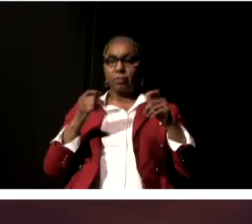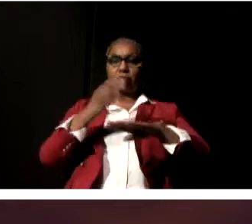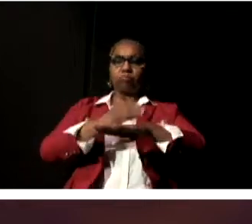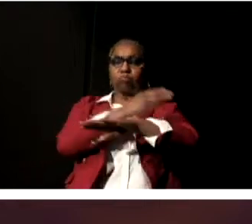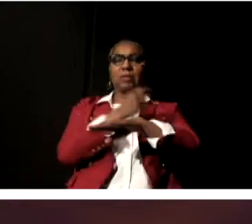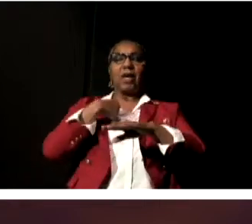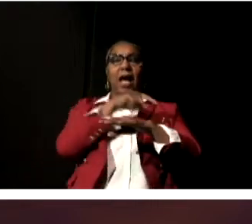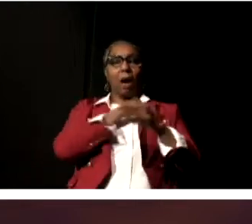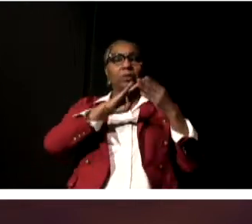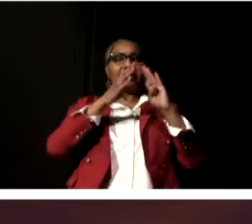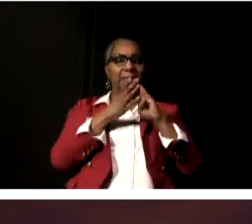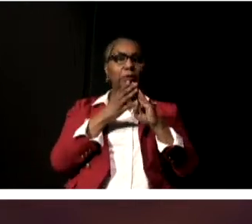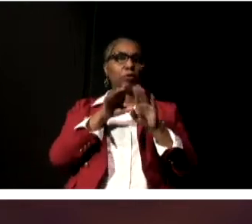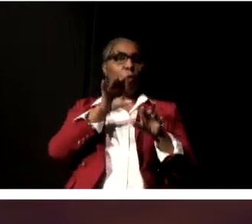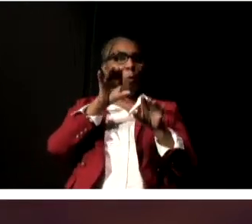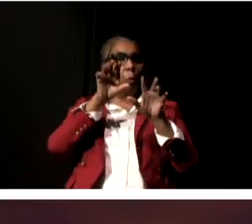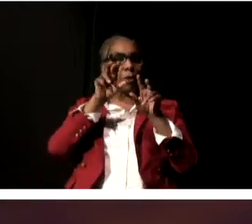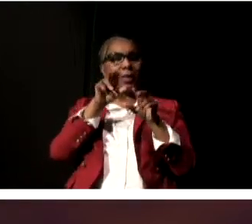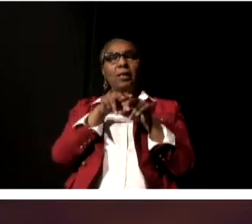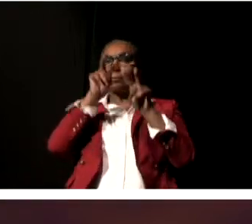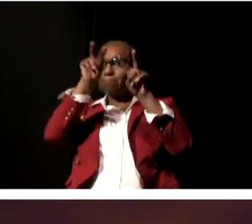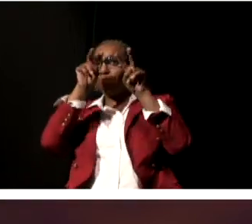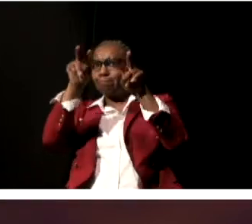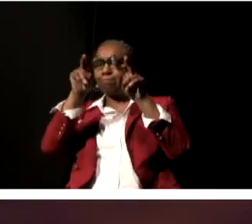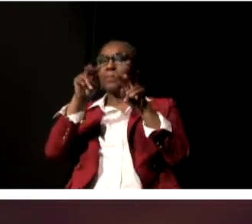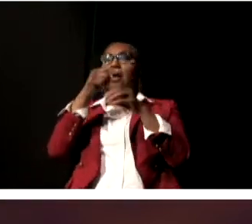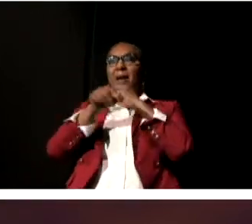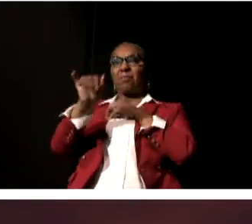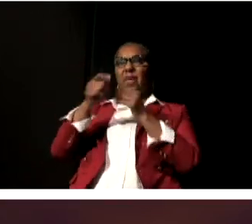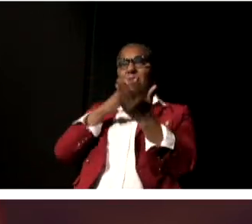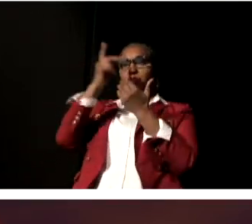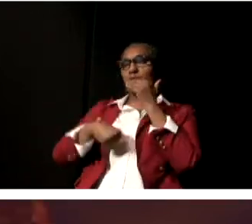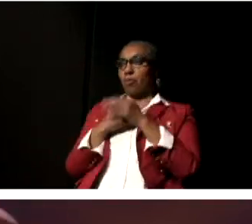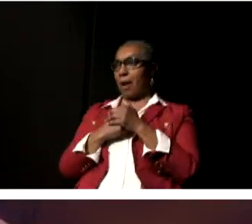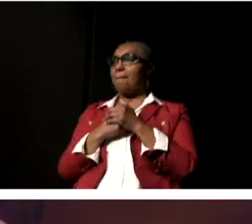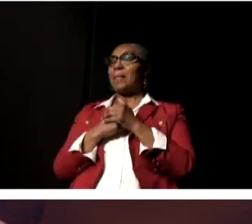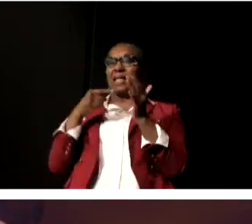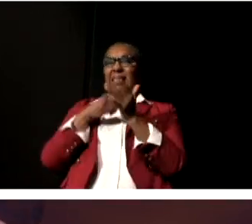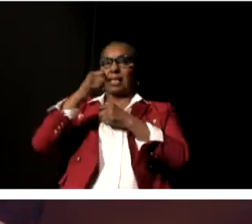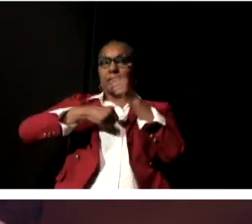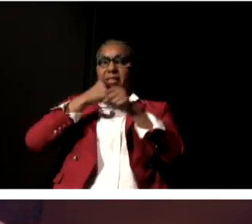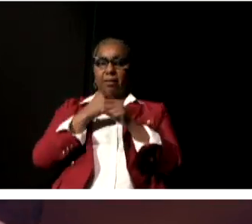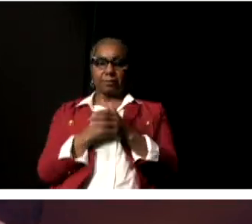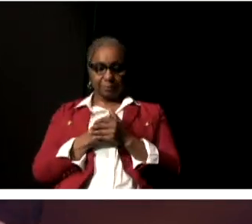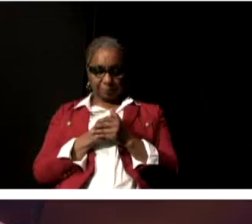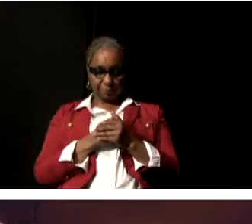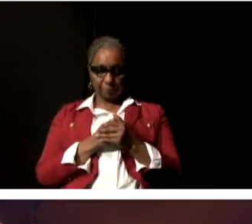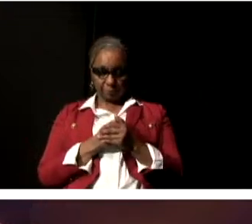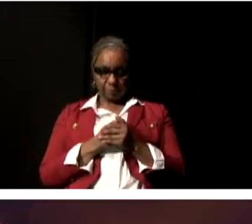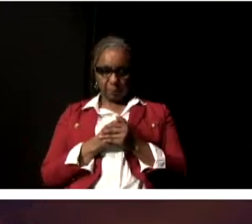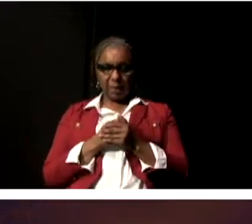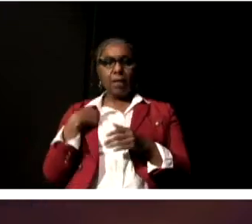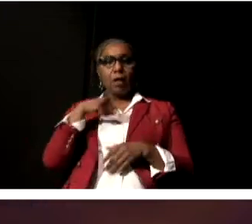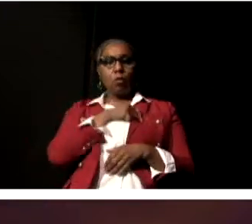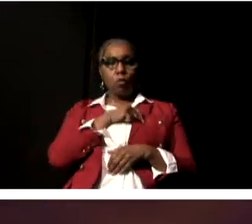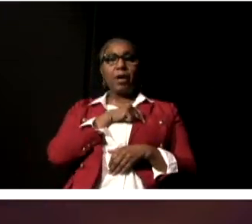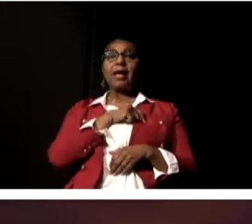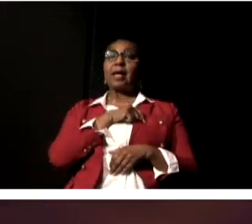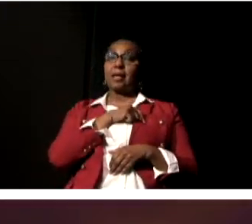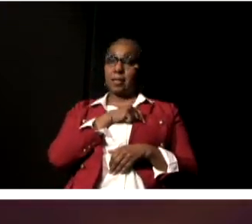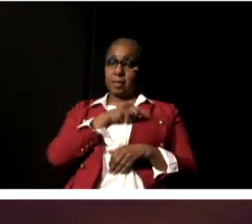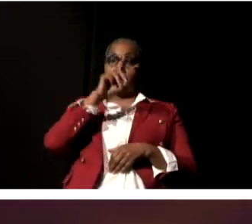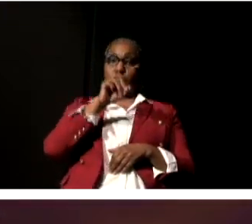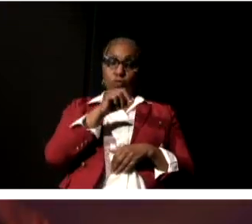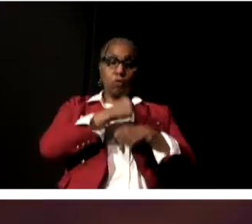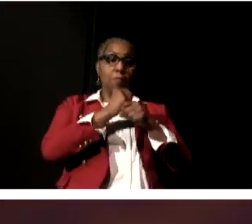So stay tuned for more information about Neighborhood Pulse in Q2 of this year. We do ensure results